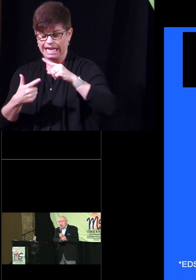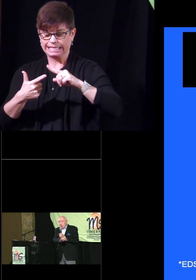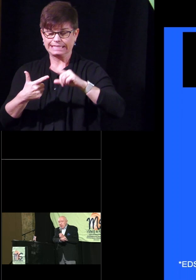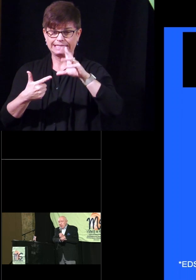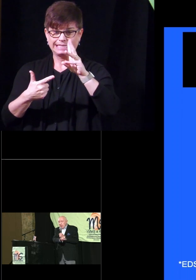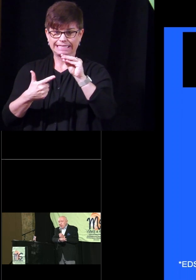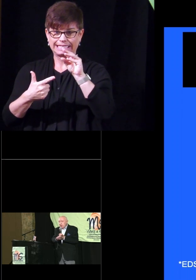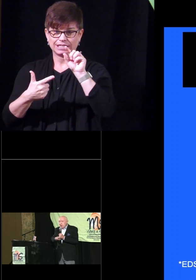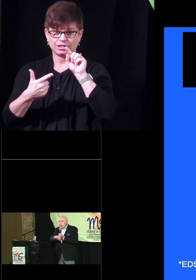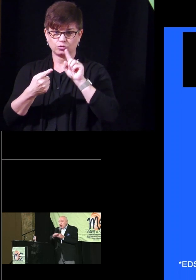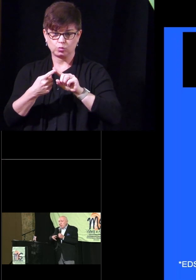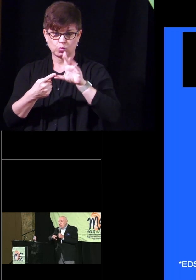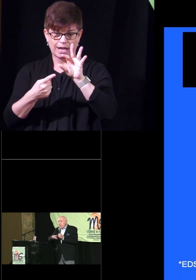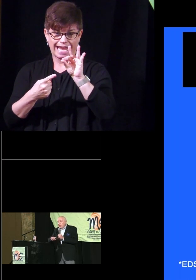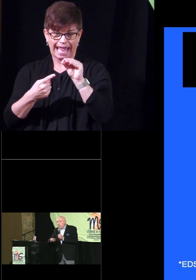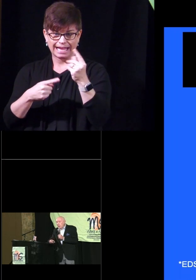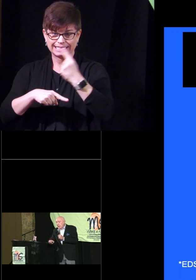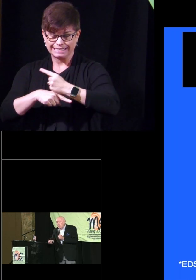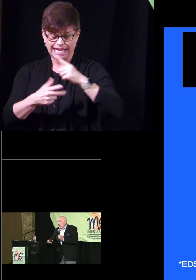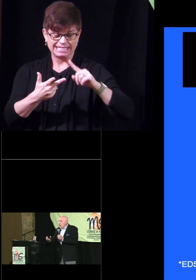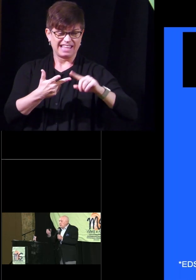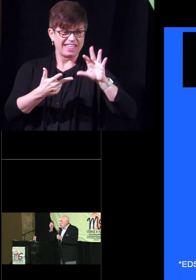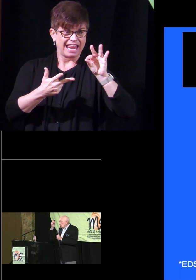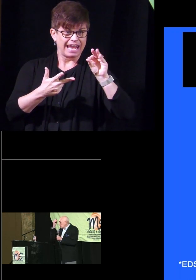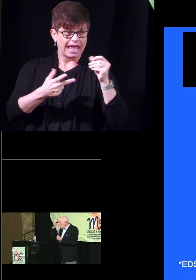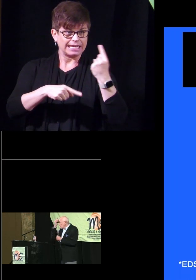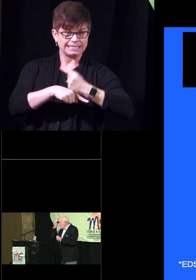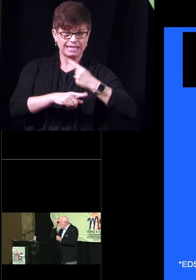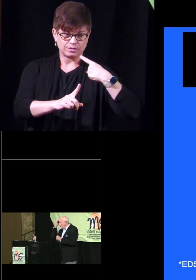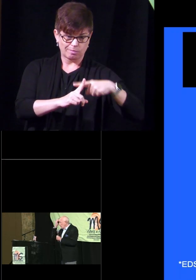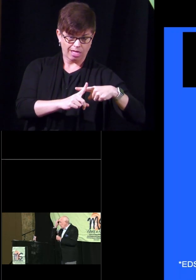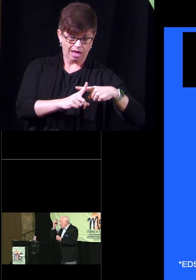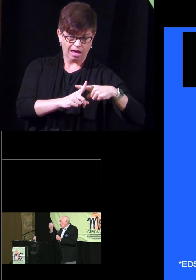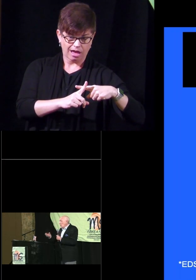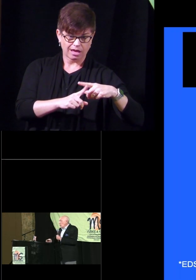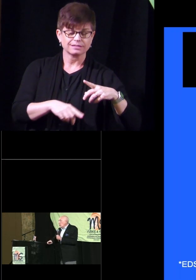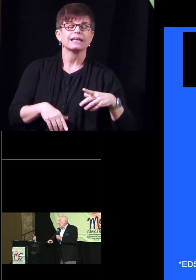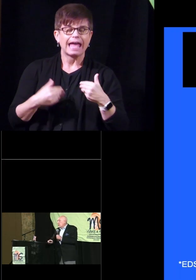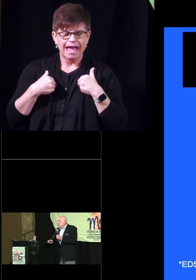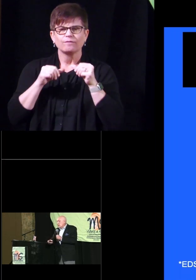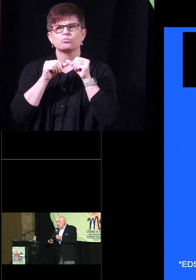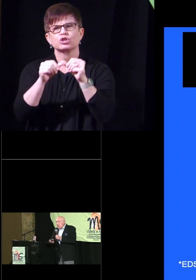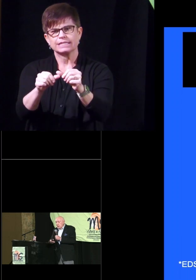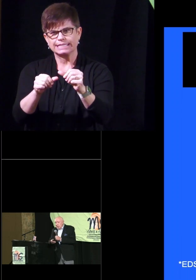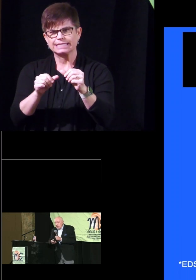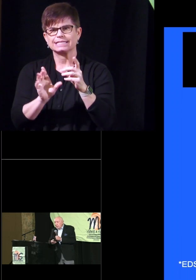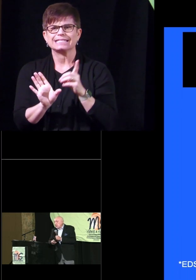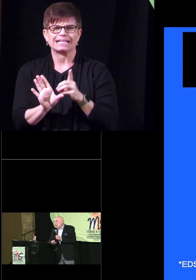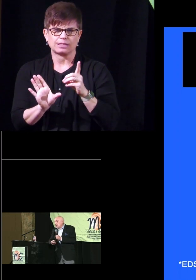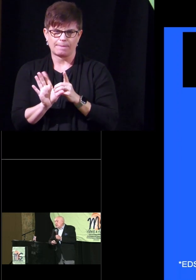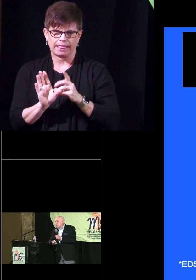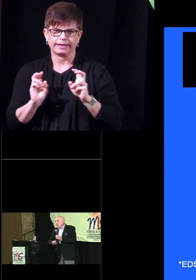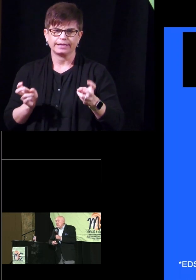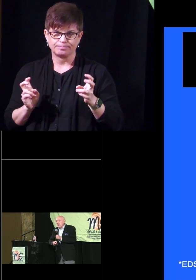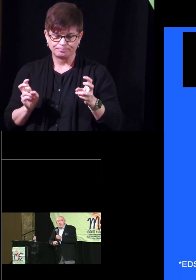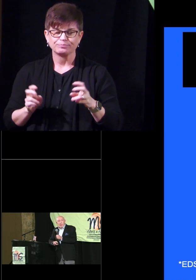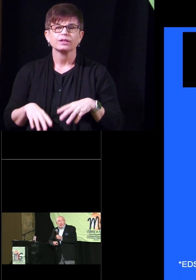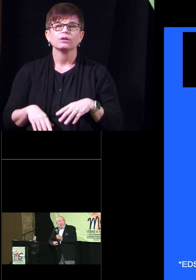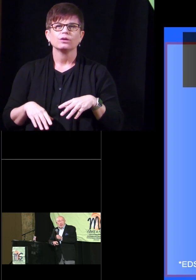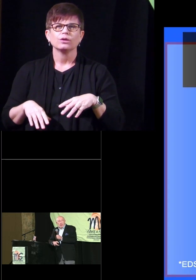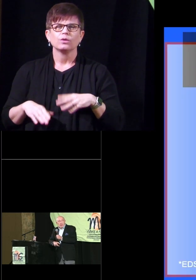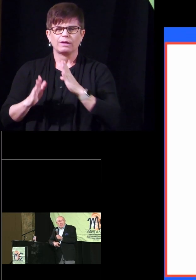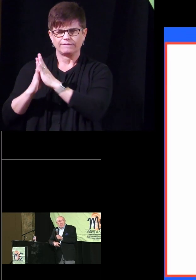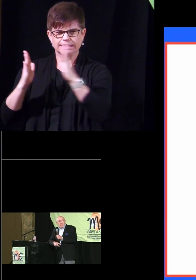days plus. And this showed you how many people had persistent disability. We have a scale that measures